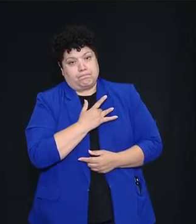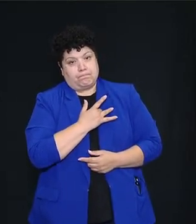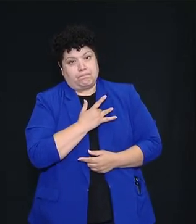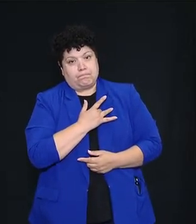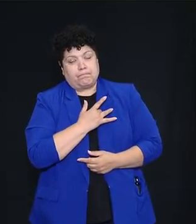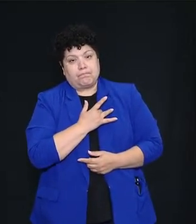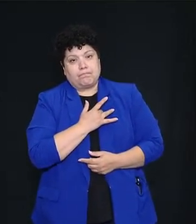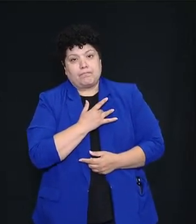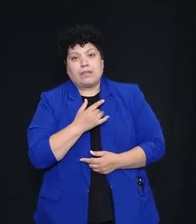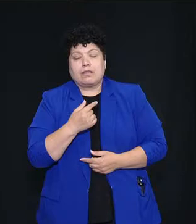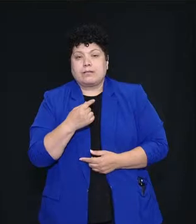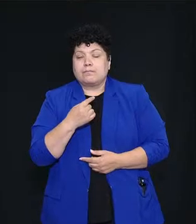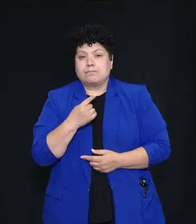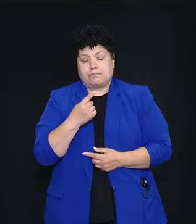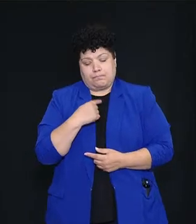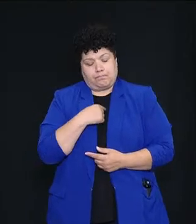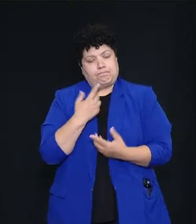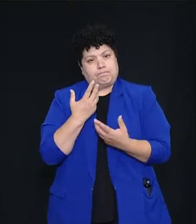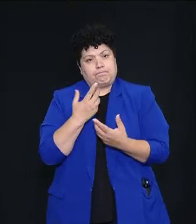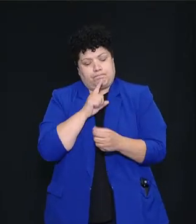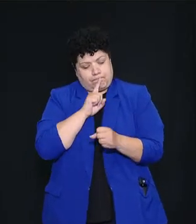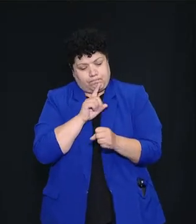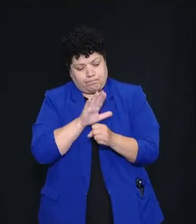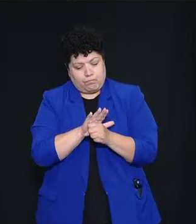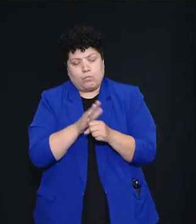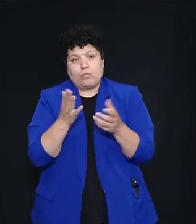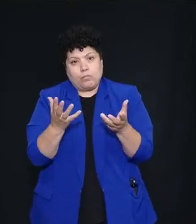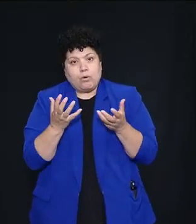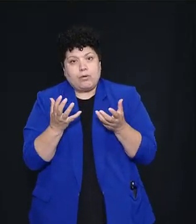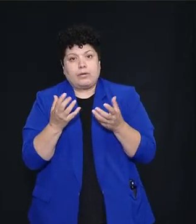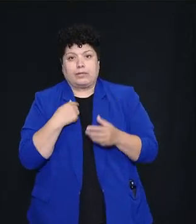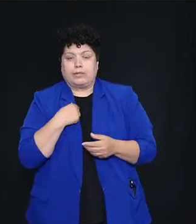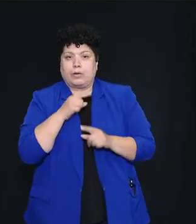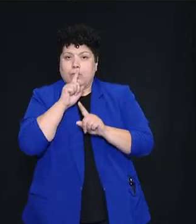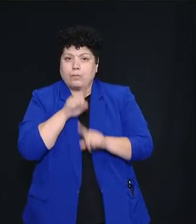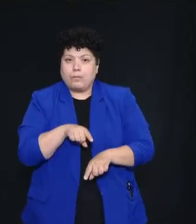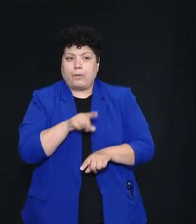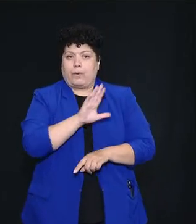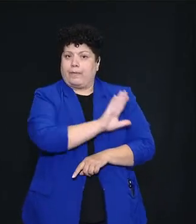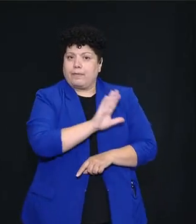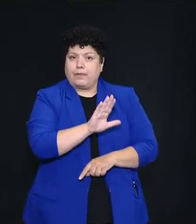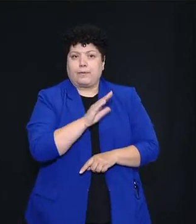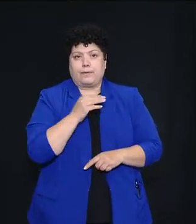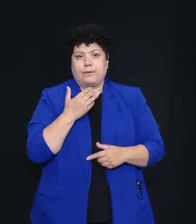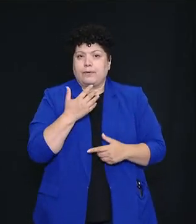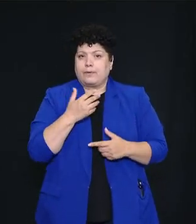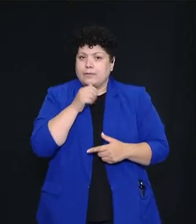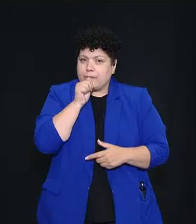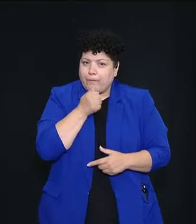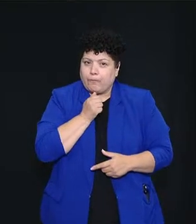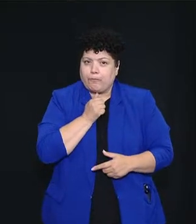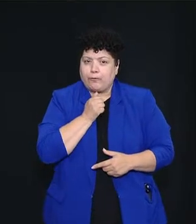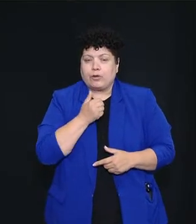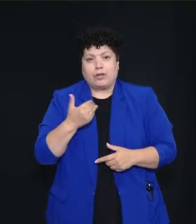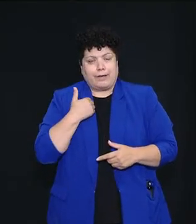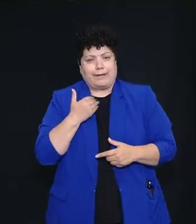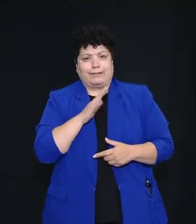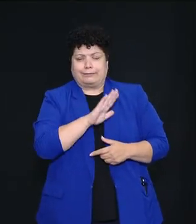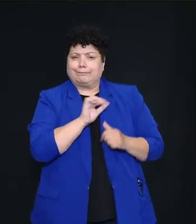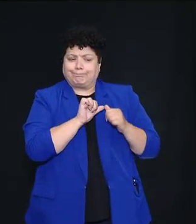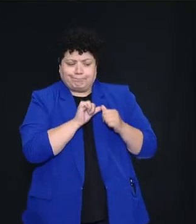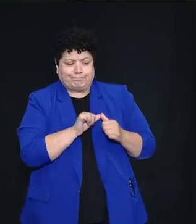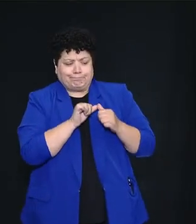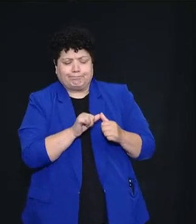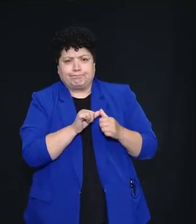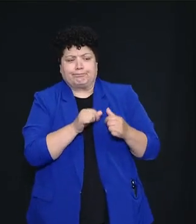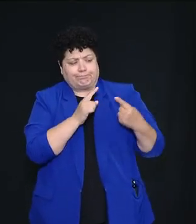They left me with a firm desire to respond to the indignation and shame for the suffering endured by the indigenous